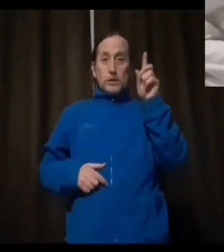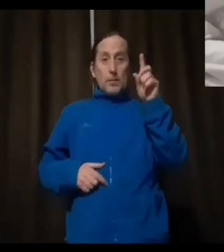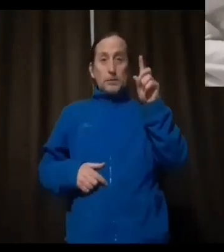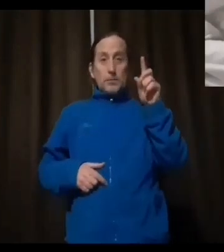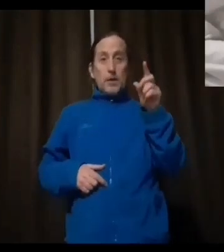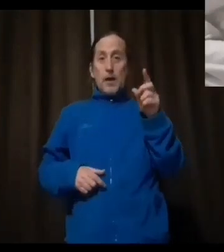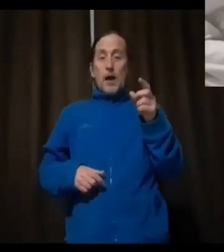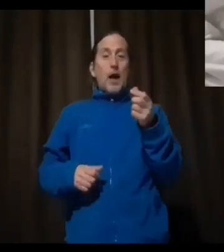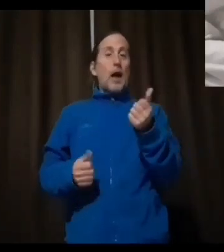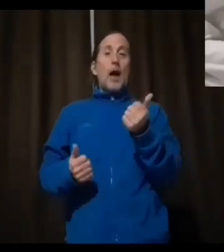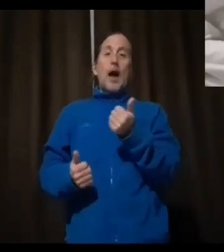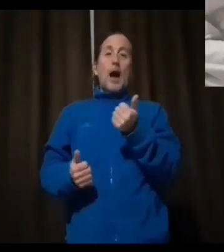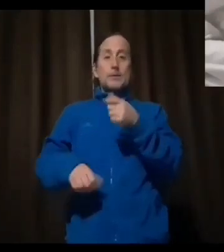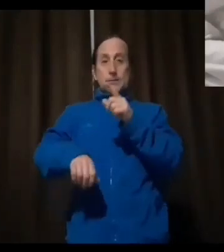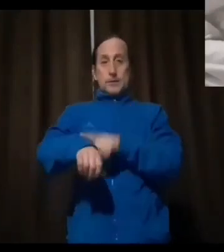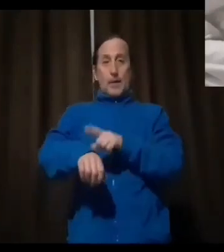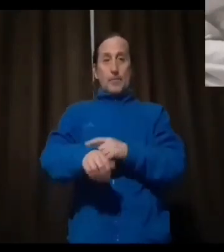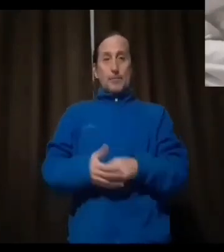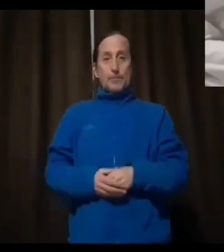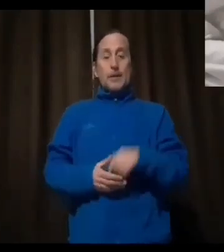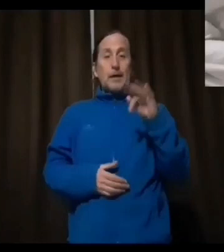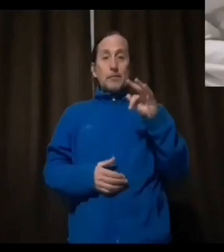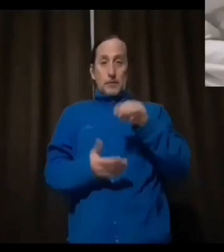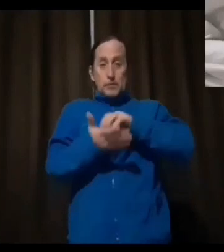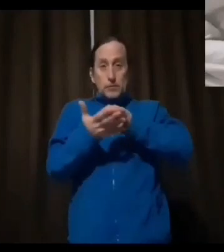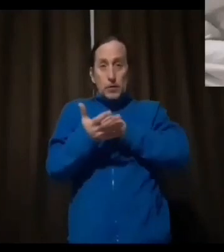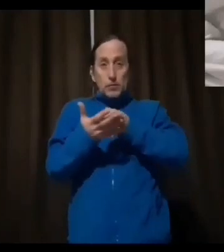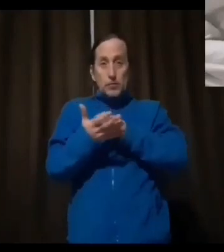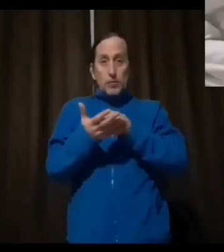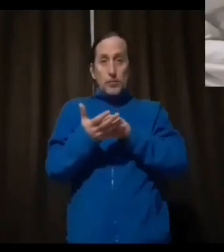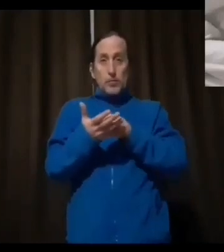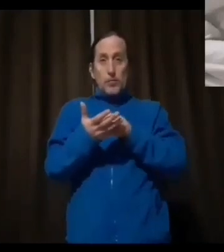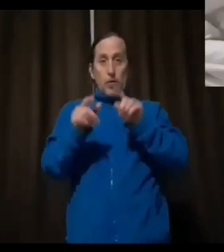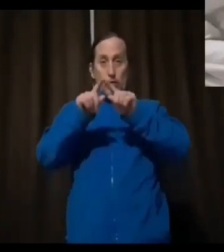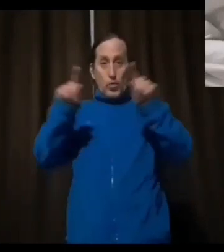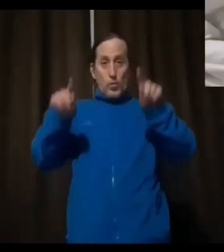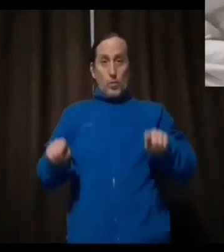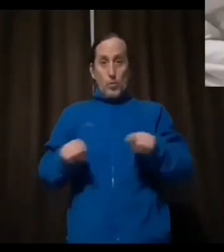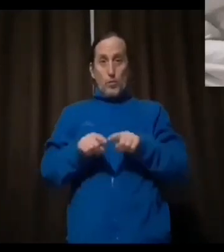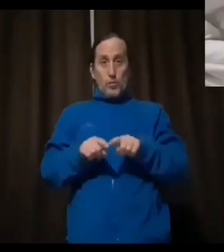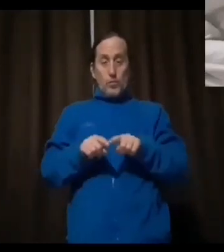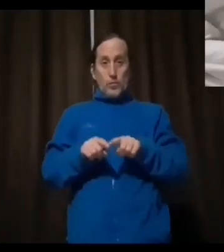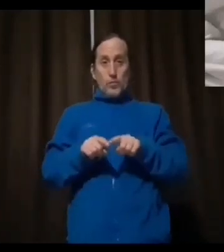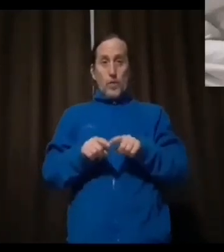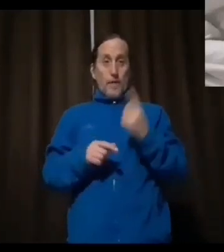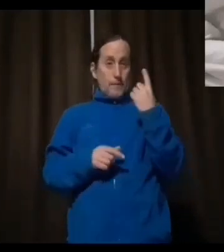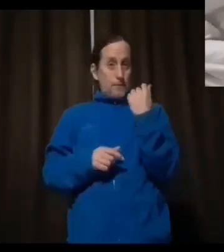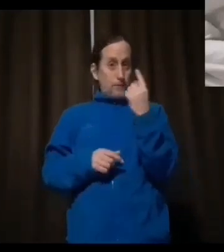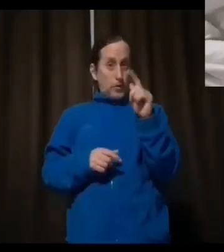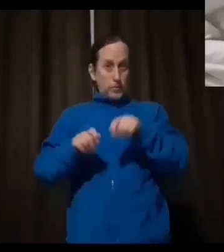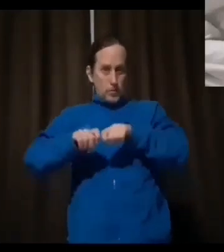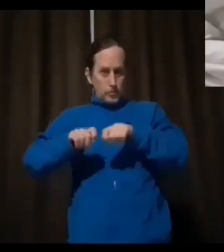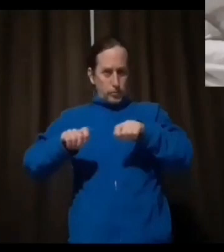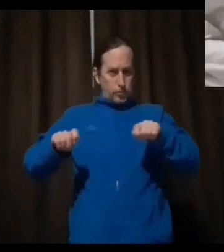the volume of a cube, we measure one side first, one space, one time, then the next one space, one time. It's always one step